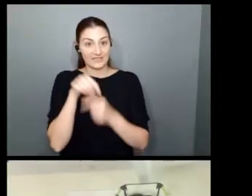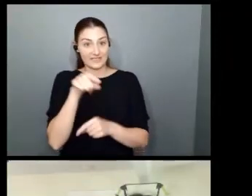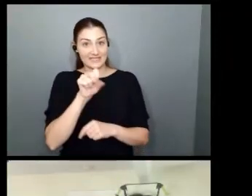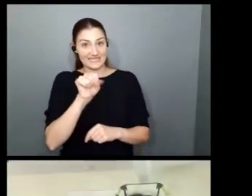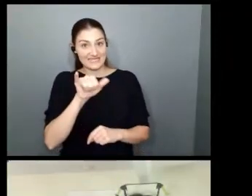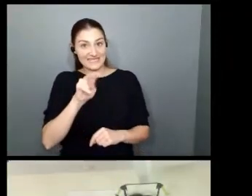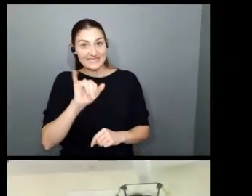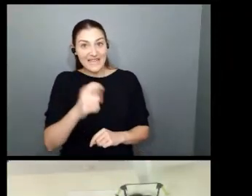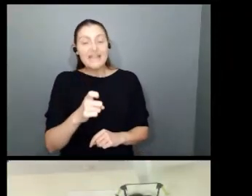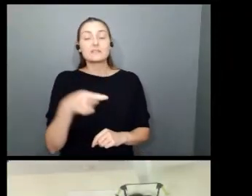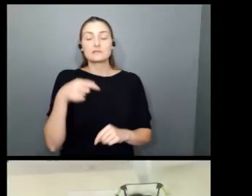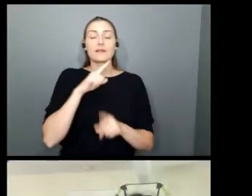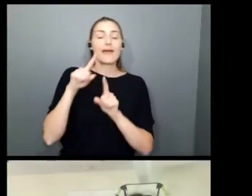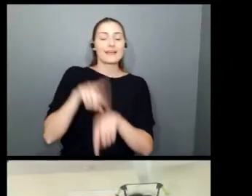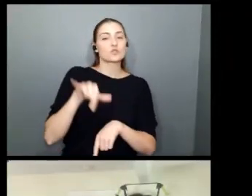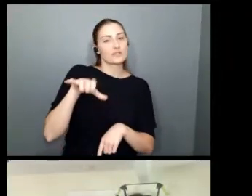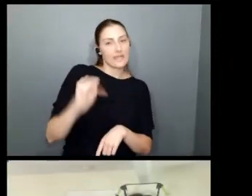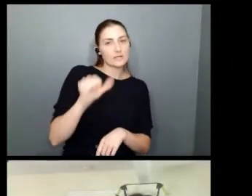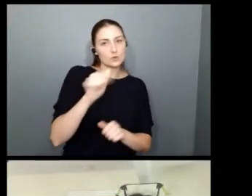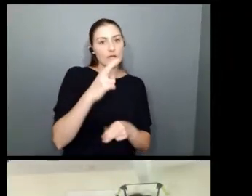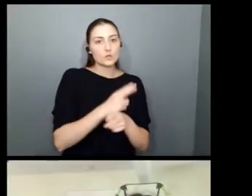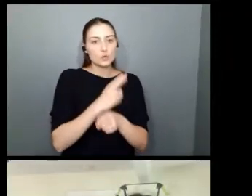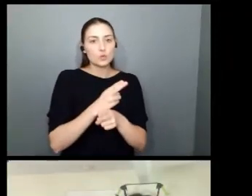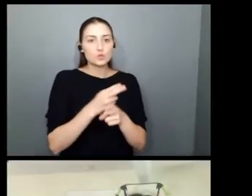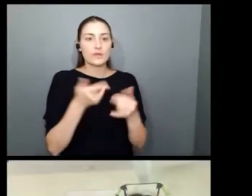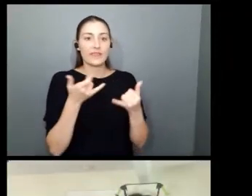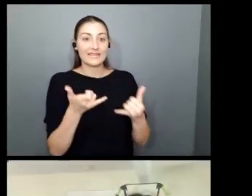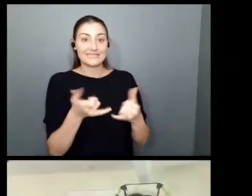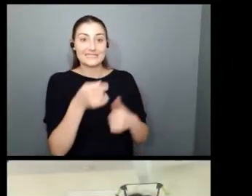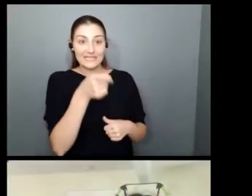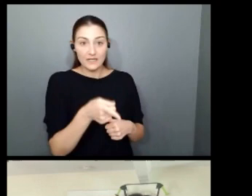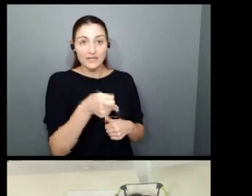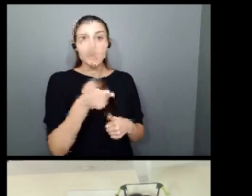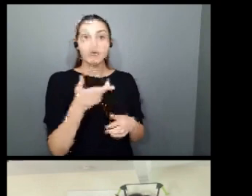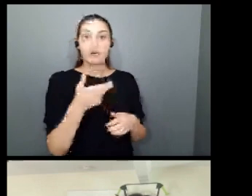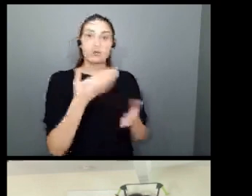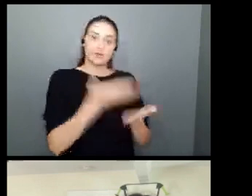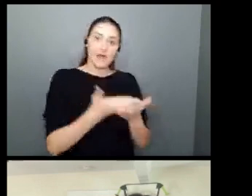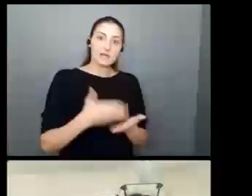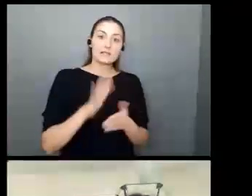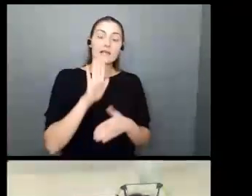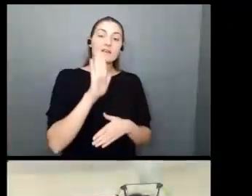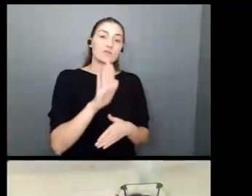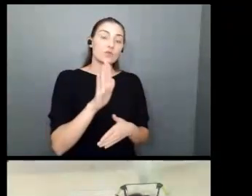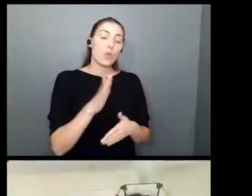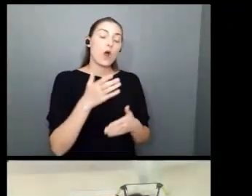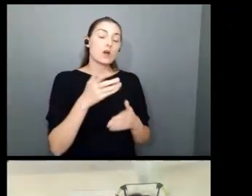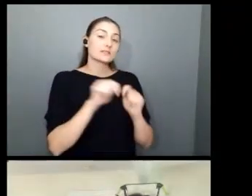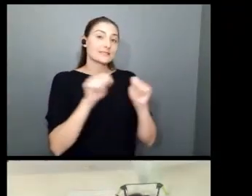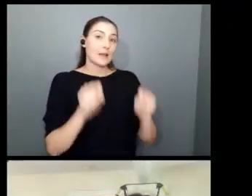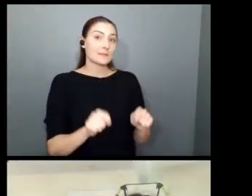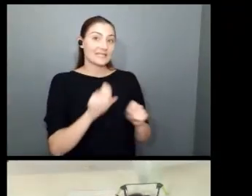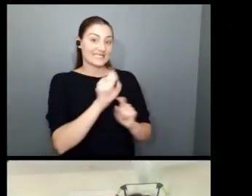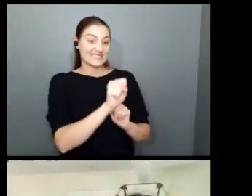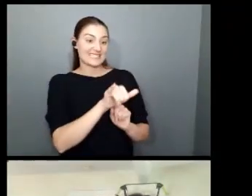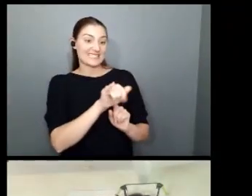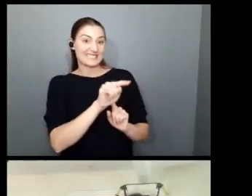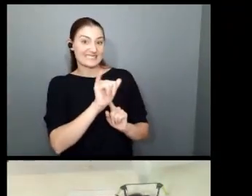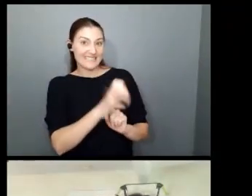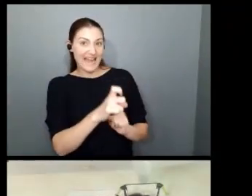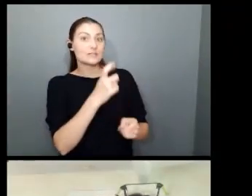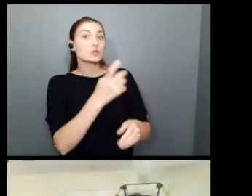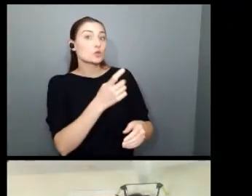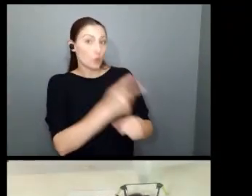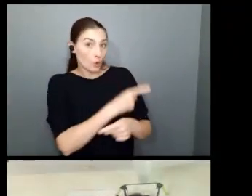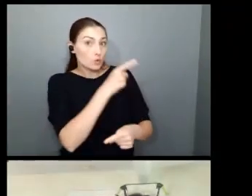can use the existing linter tool to validate whether your template is syntactically correct or not, and you can deploy